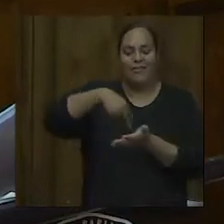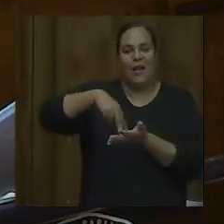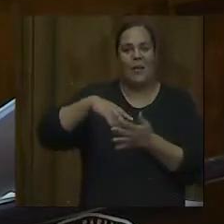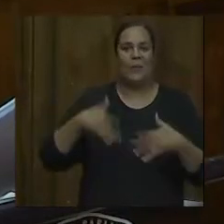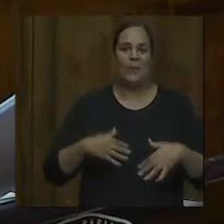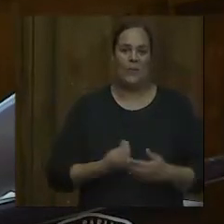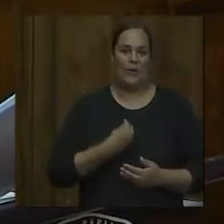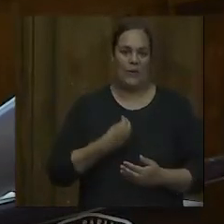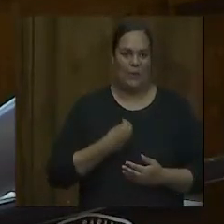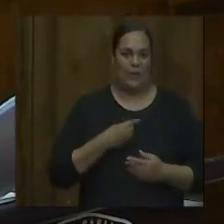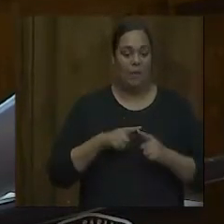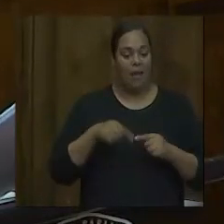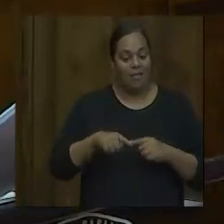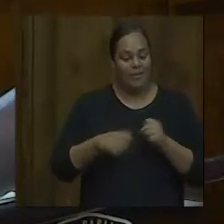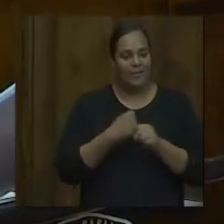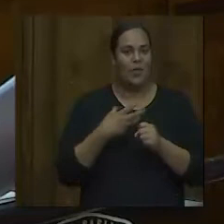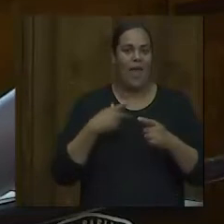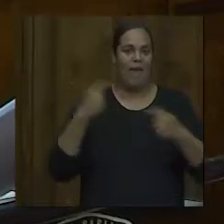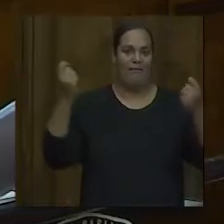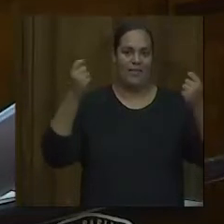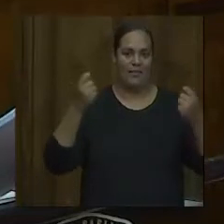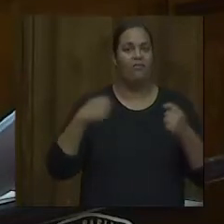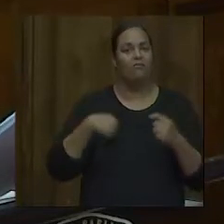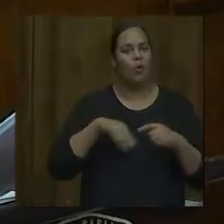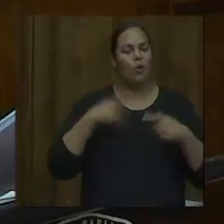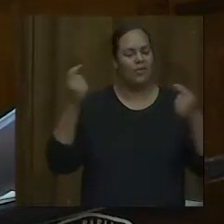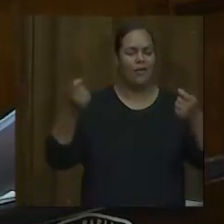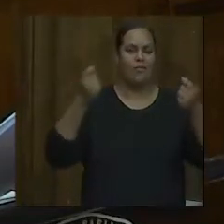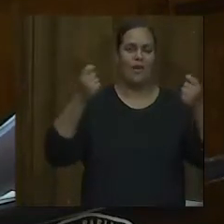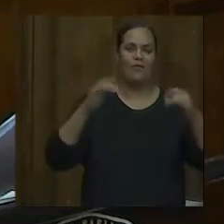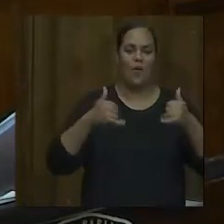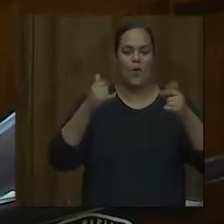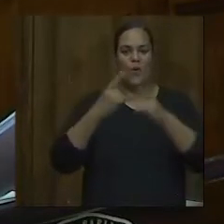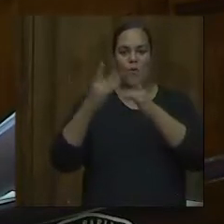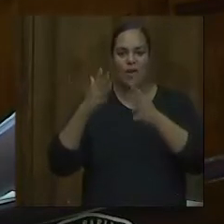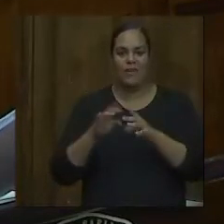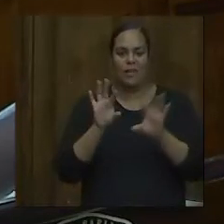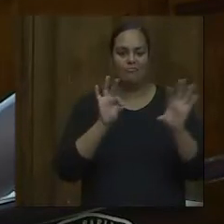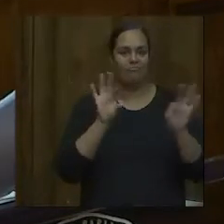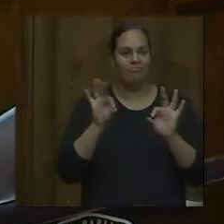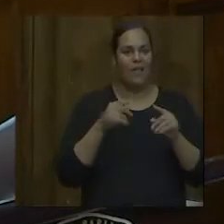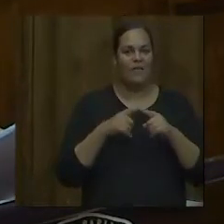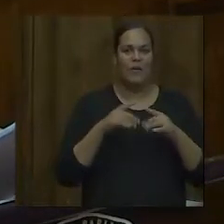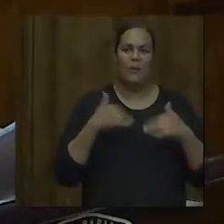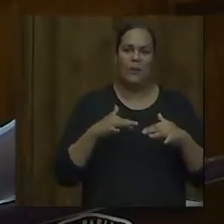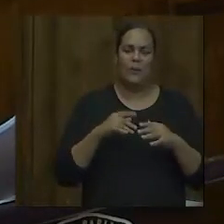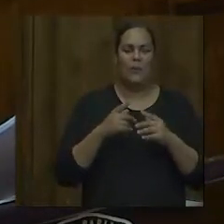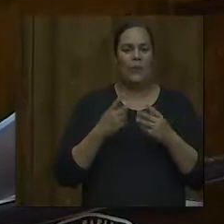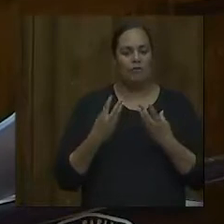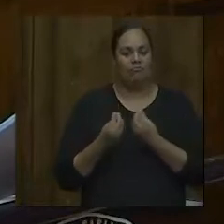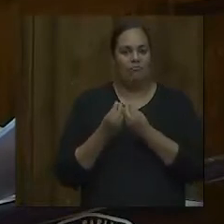at this year's Zabalaza Festival. The awe-inspiring celebration award winners as well as nominees at the festival's closing